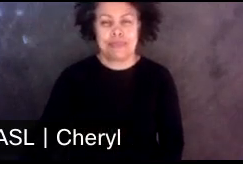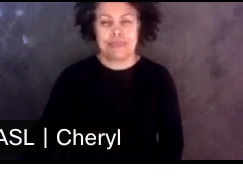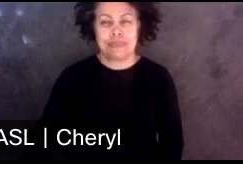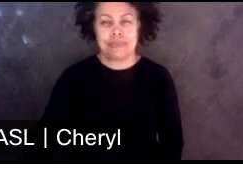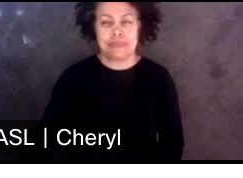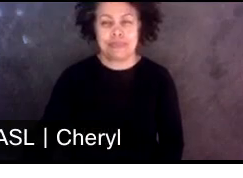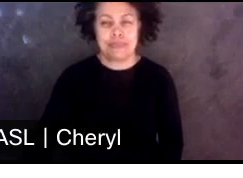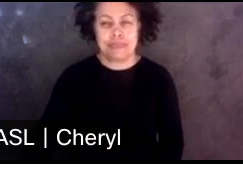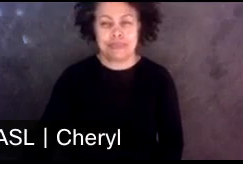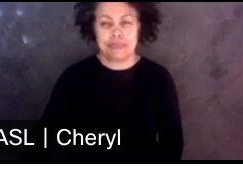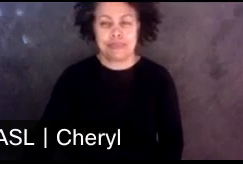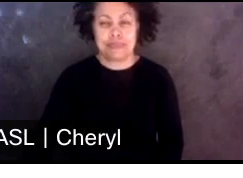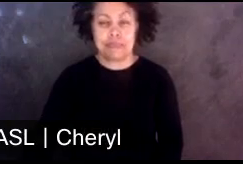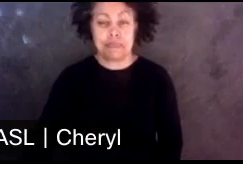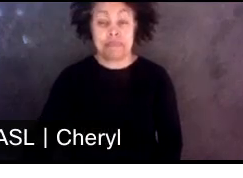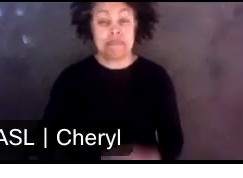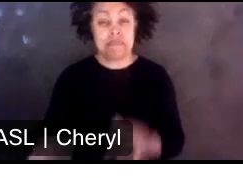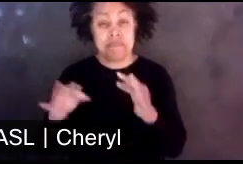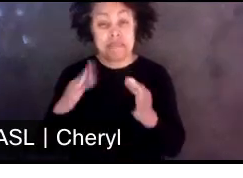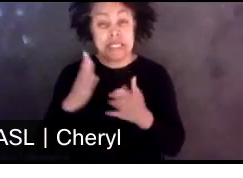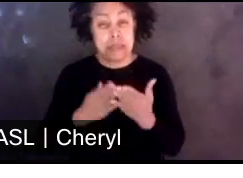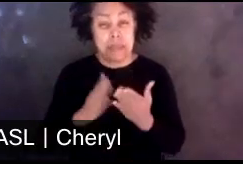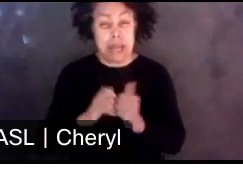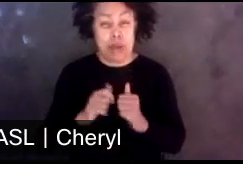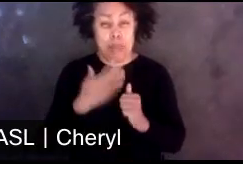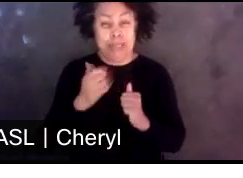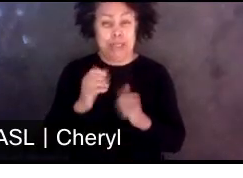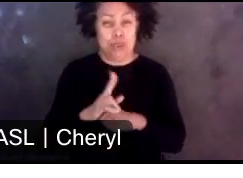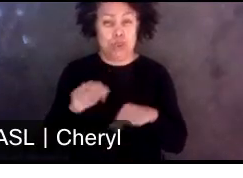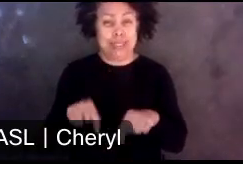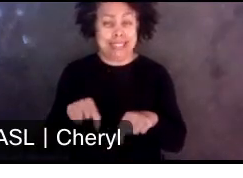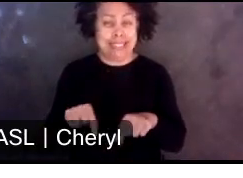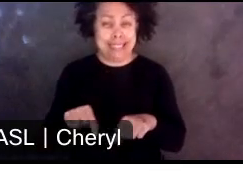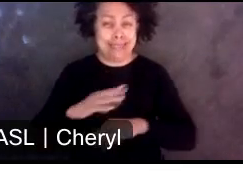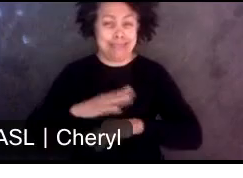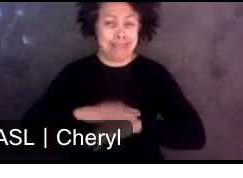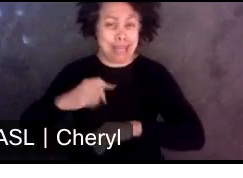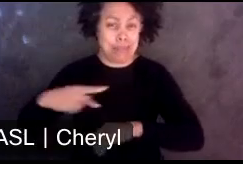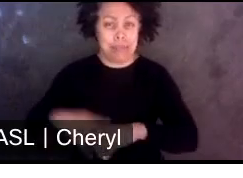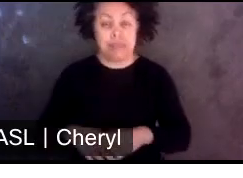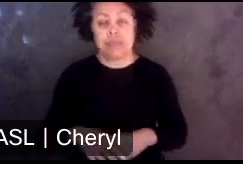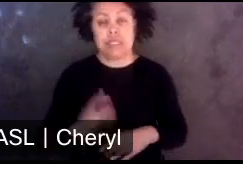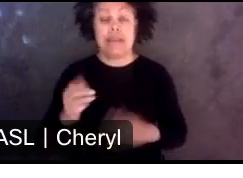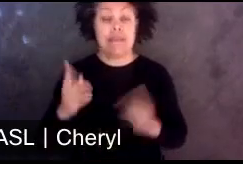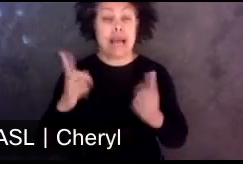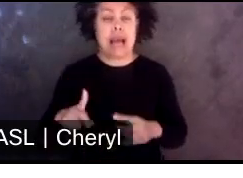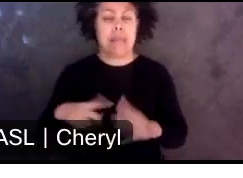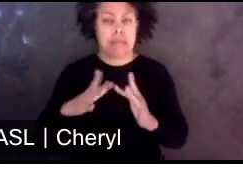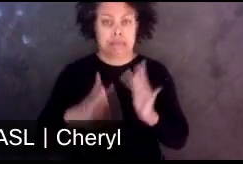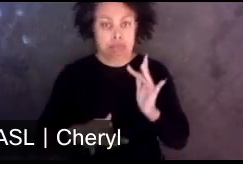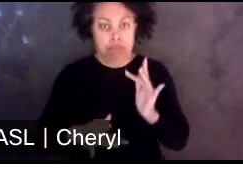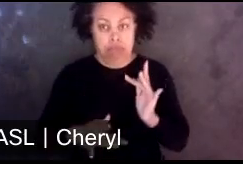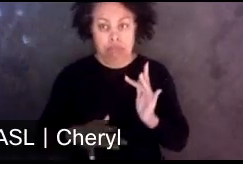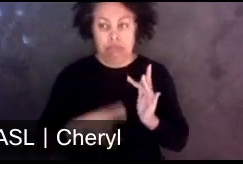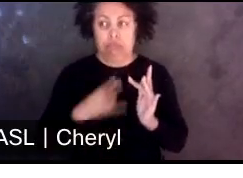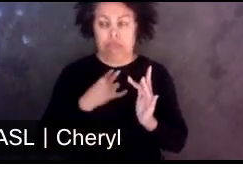Now for some troubleshooting tips about this platform. If you get disconnected from today's session at any point,